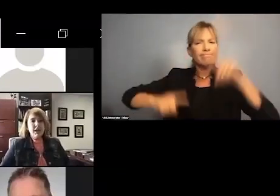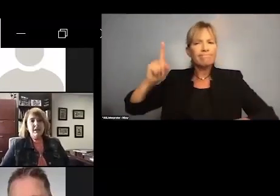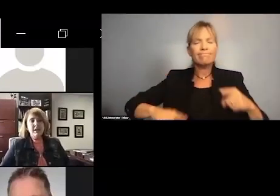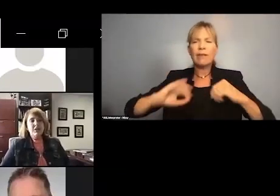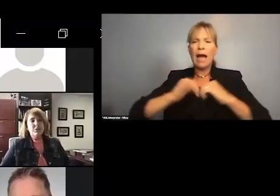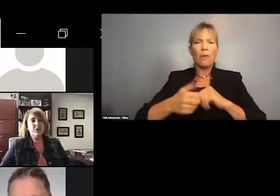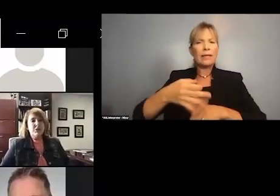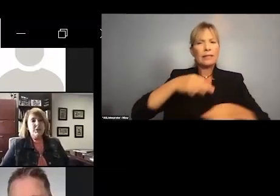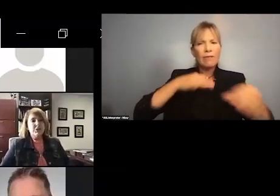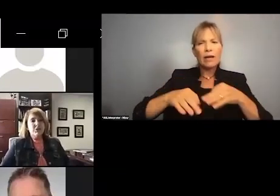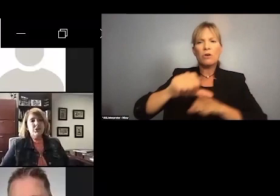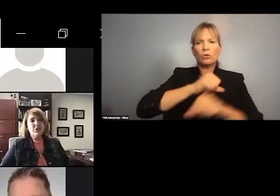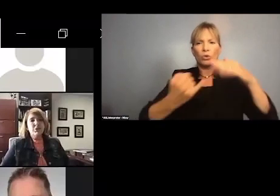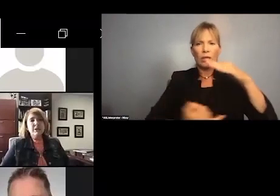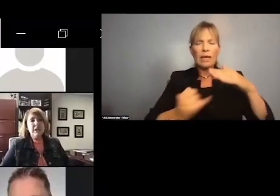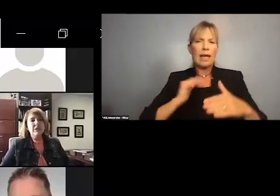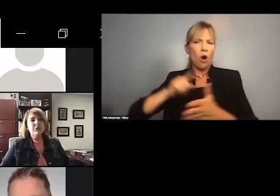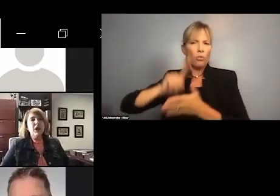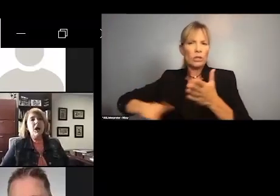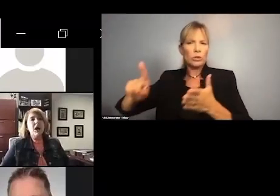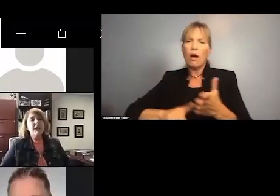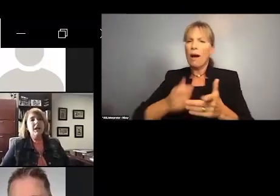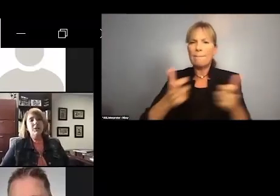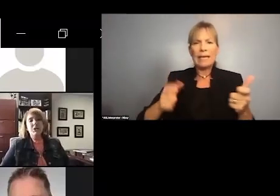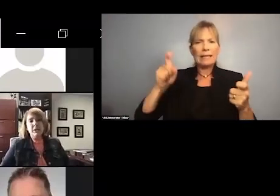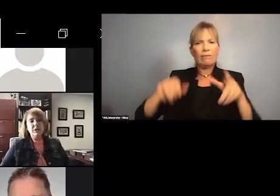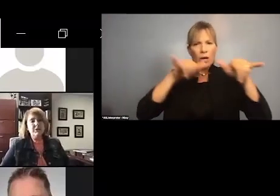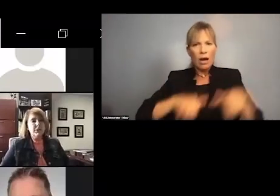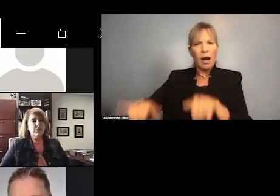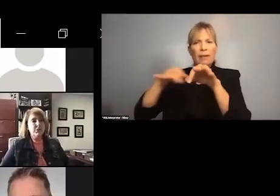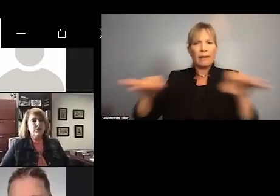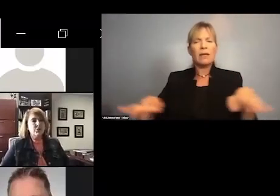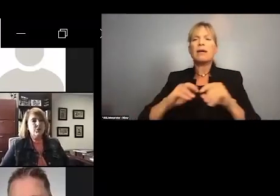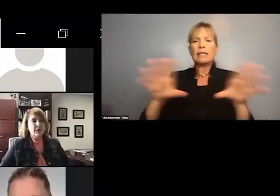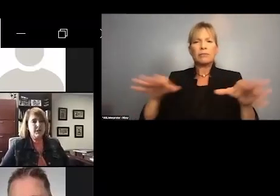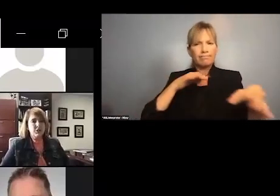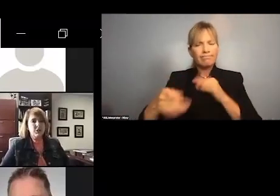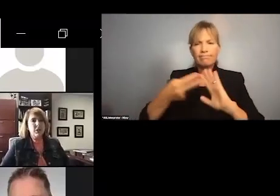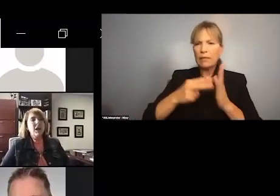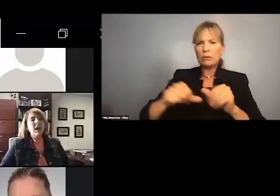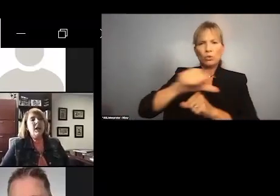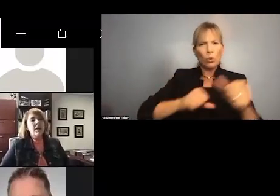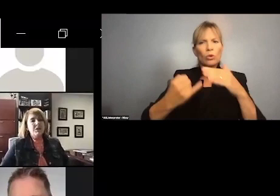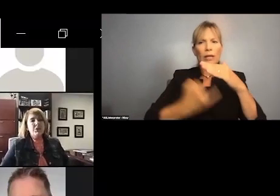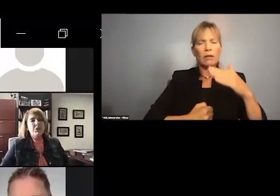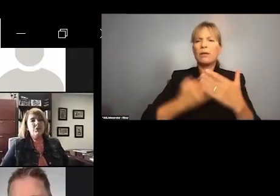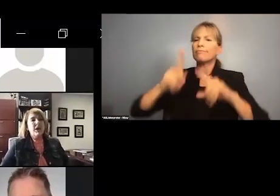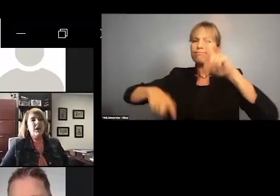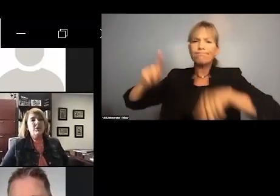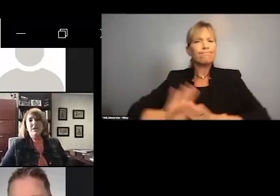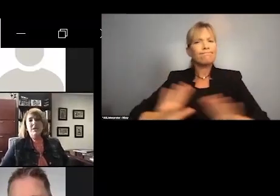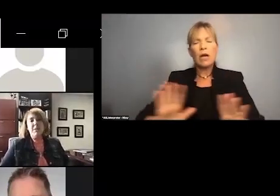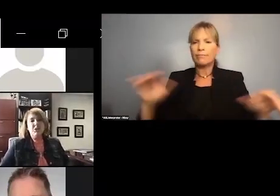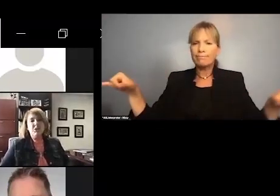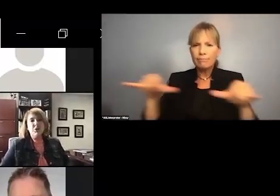is defined in this research literature. So there's a real need for a common language and clear definitions of social isolation and how it's measured. So